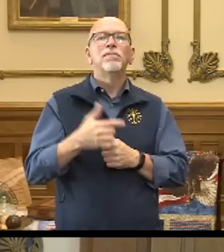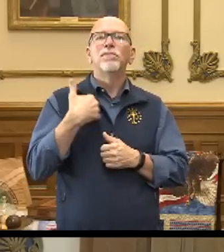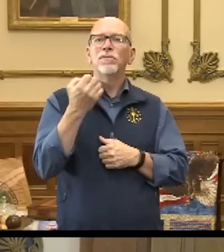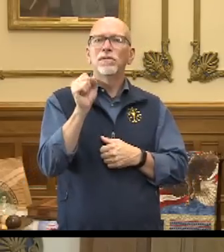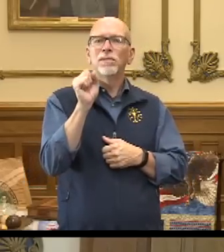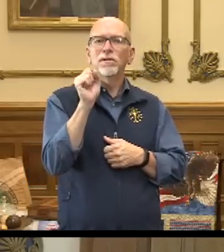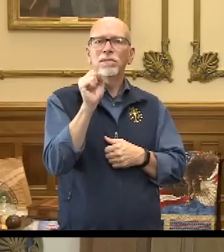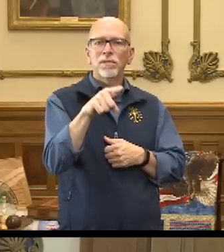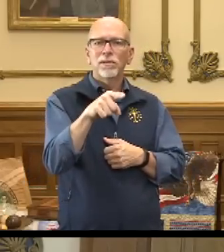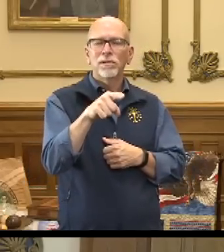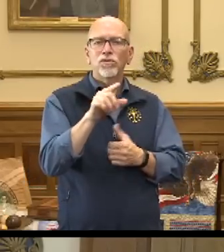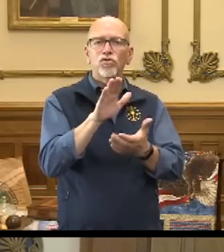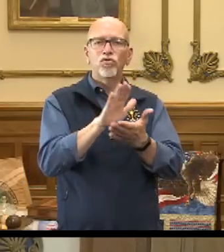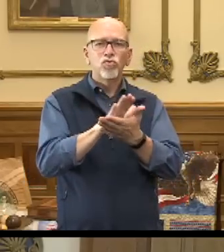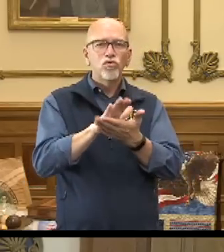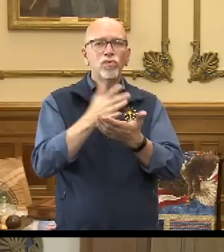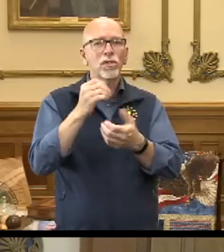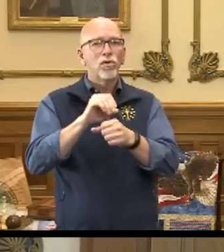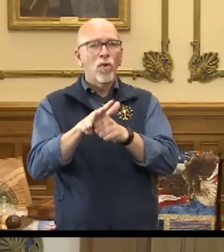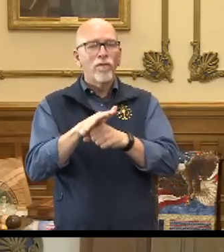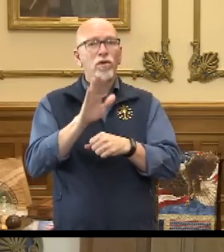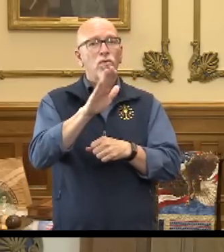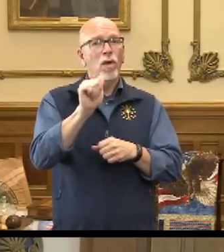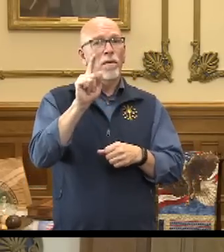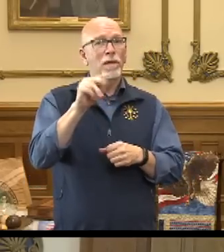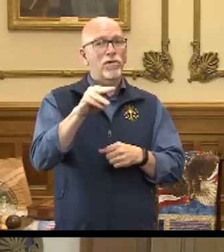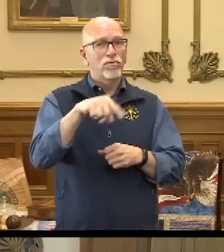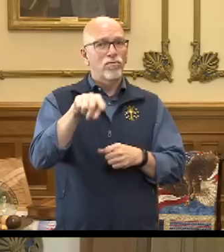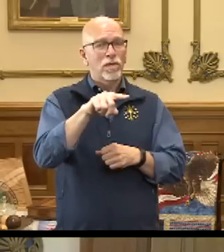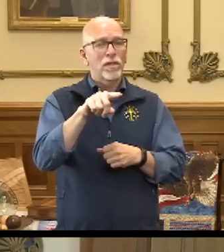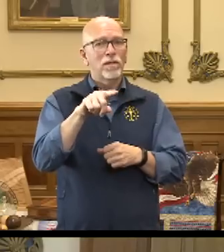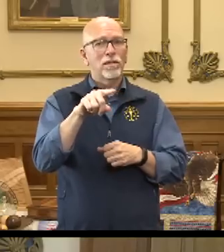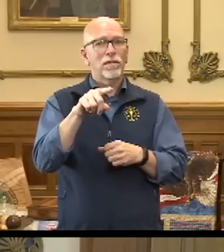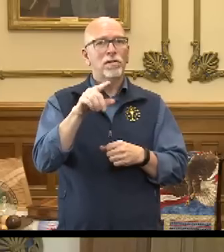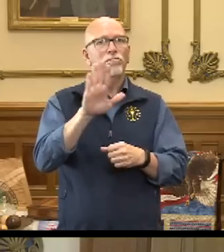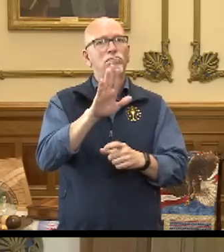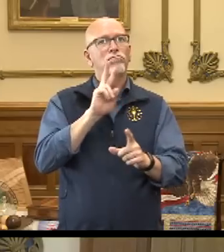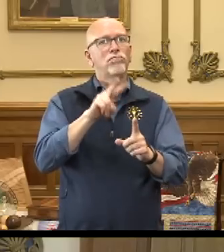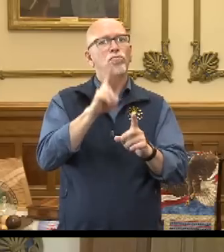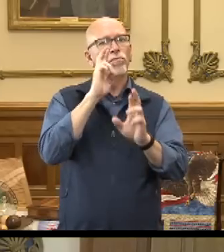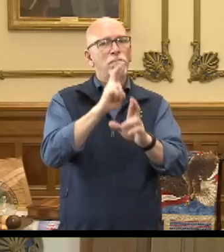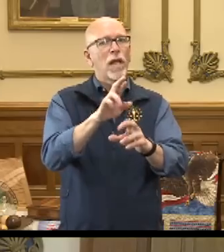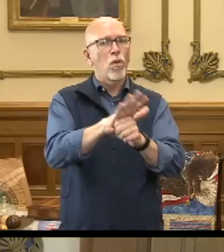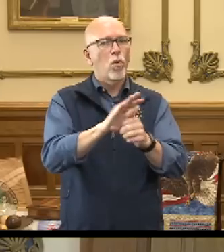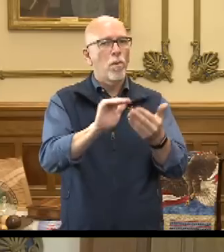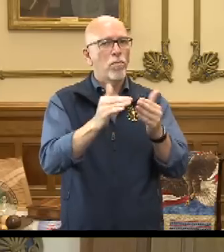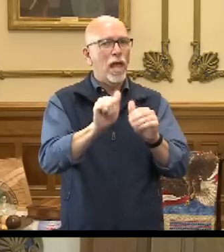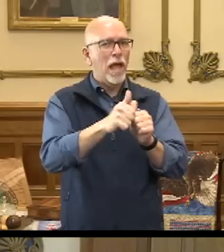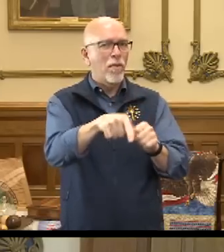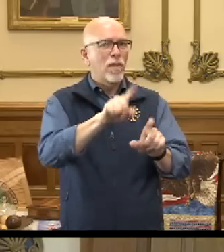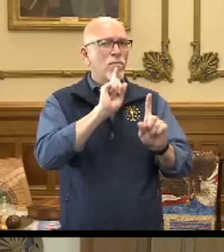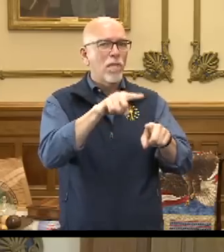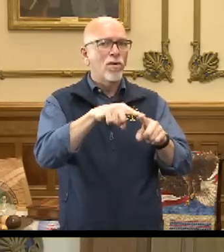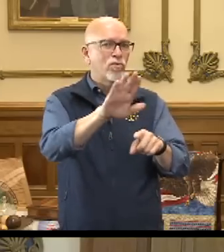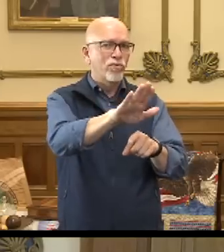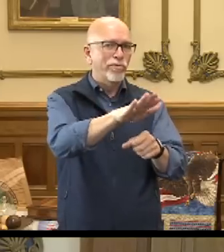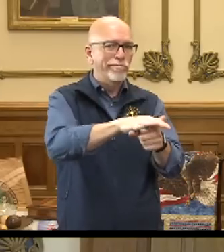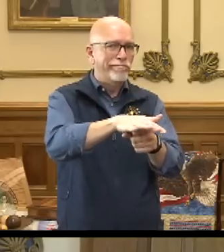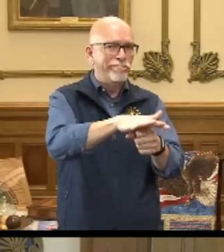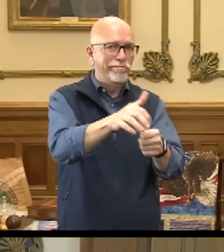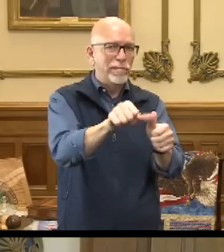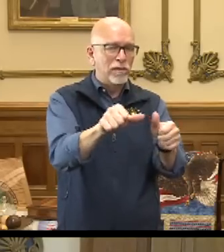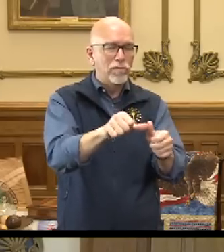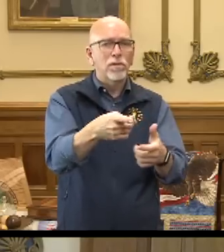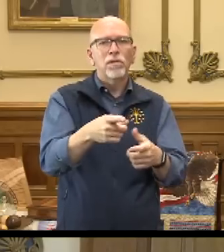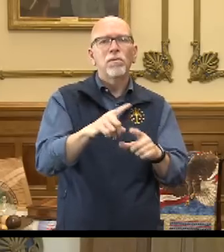you, when it comes to schools and COVID, your administration has favored a posture of respecting local communities as they respond to the conditions on the ground.